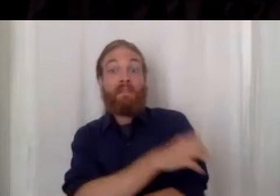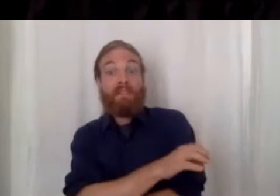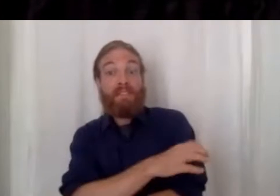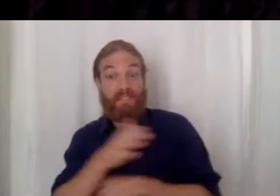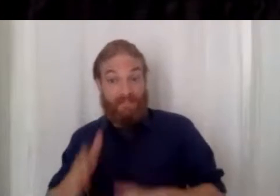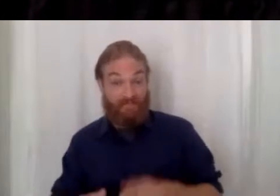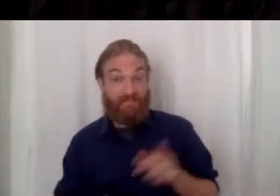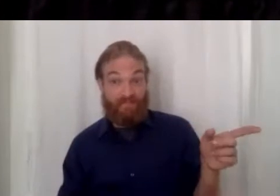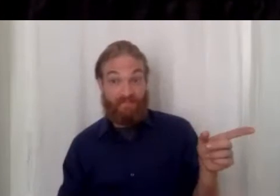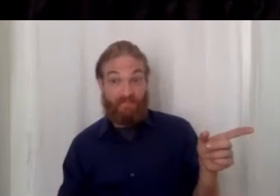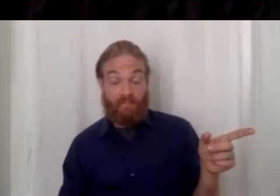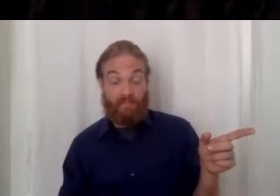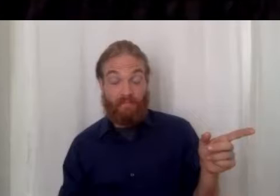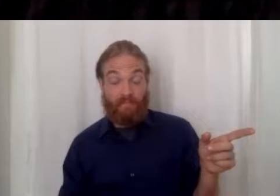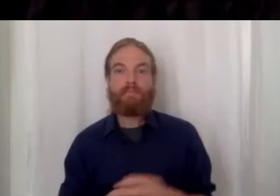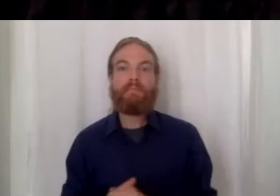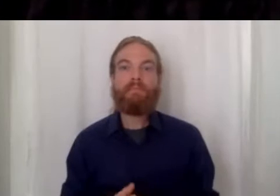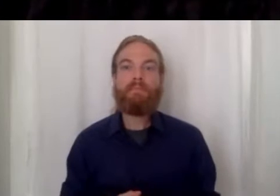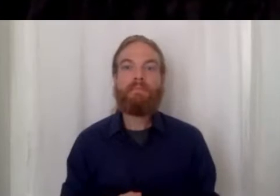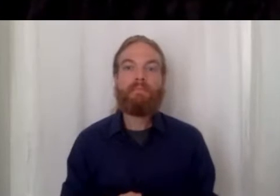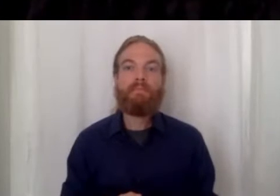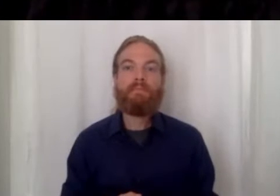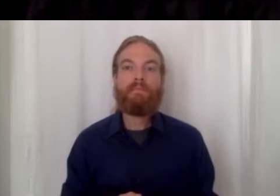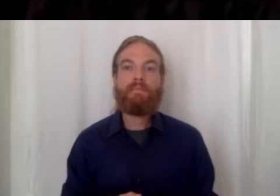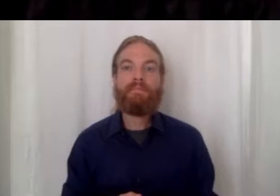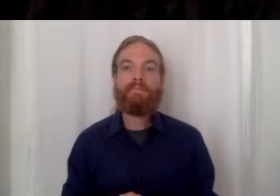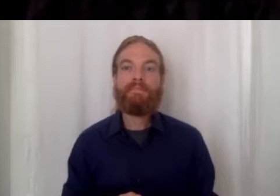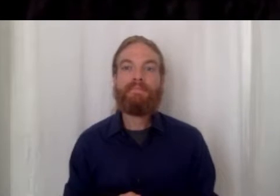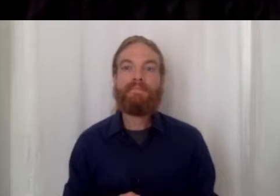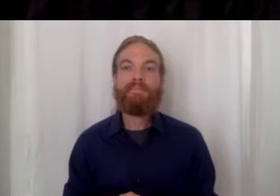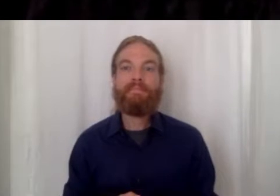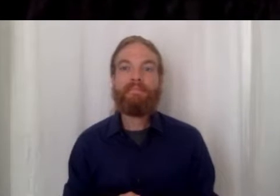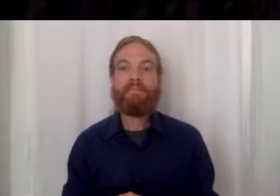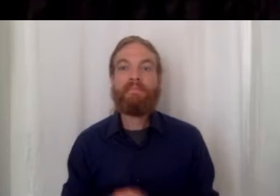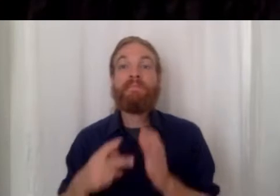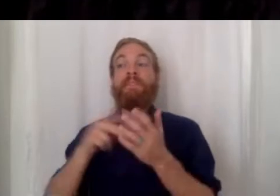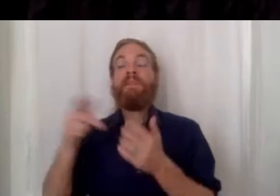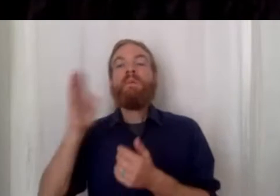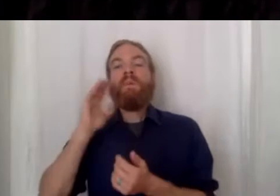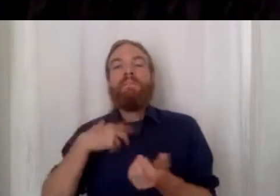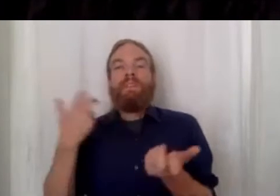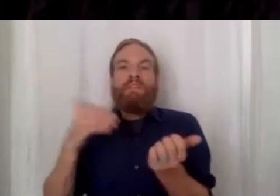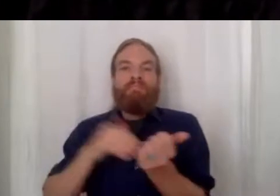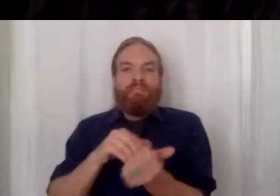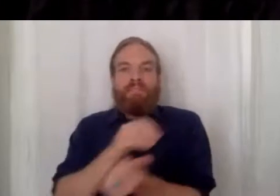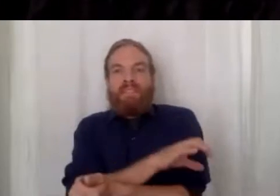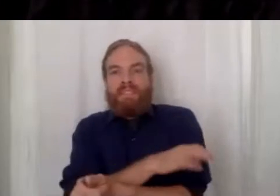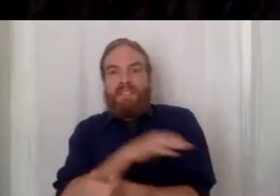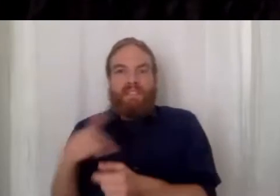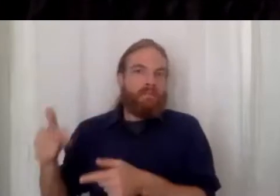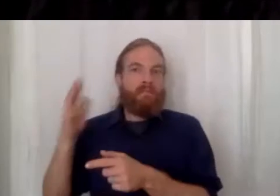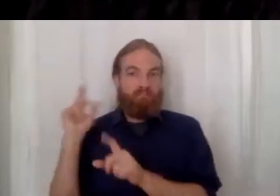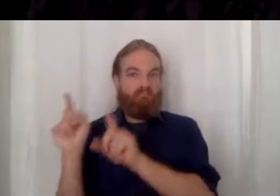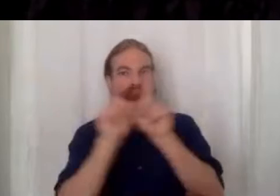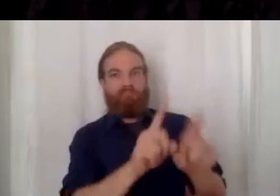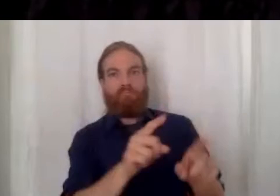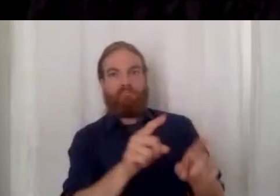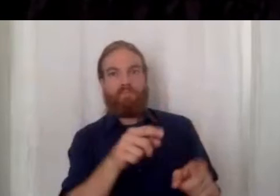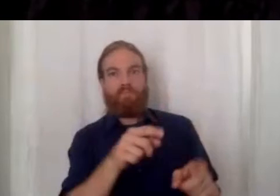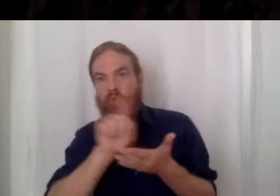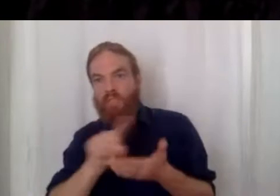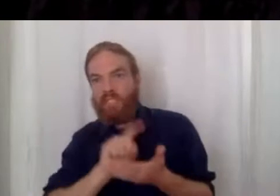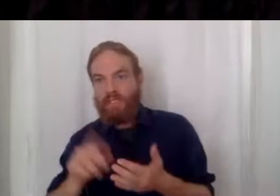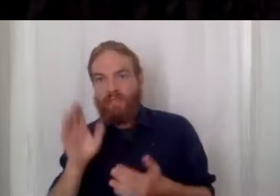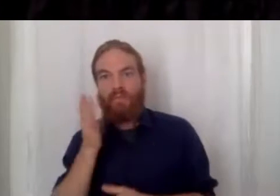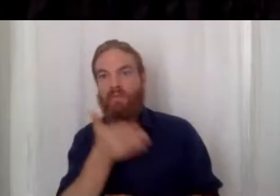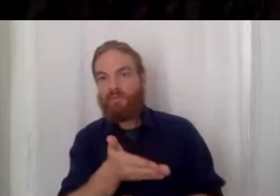it's made a big difference, and the council is 100% support as far as I know. Yeah. Well, that And we is- really appreciate what's